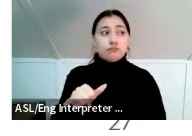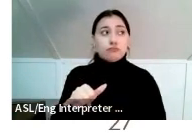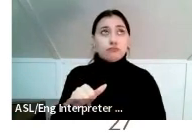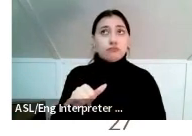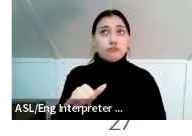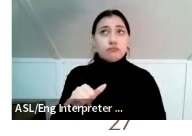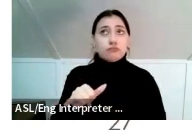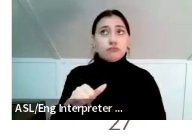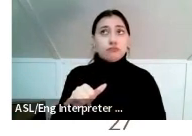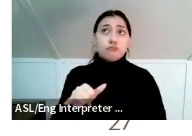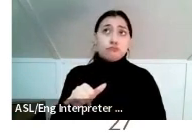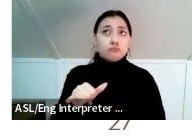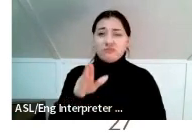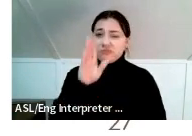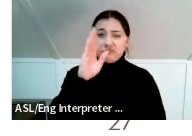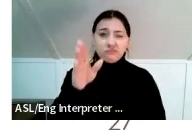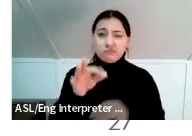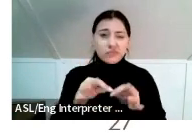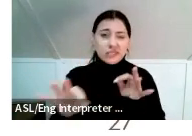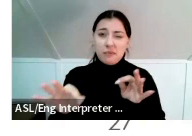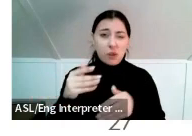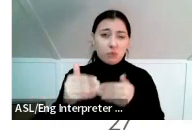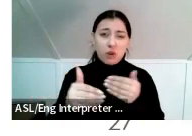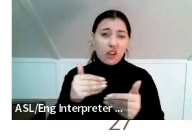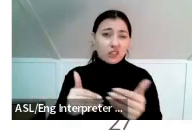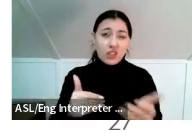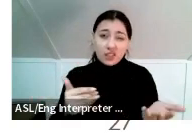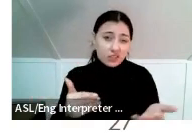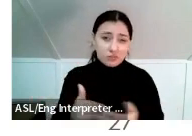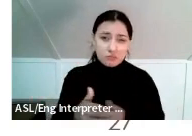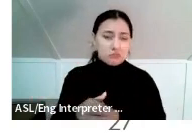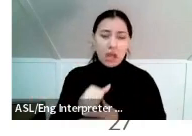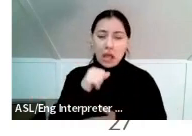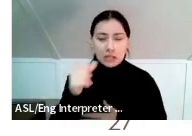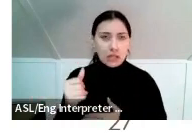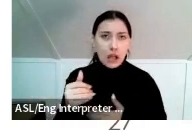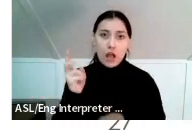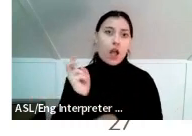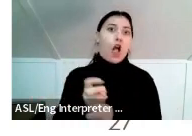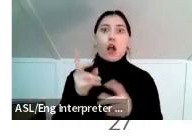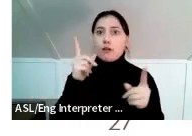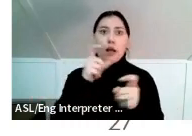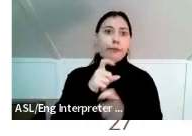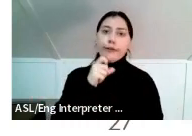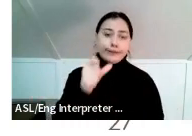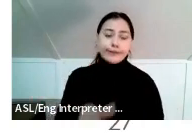is a pretty straightforward process. It is not a heavy lift.